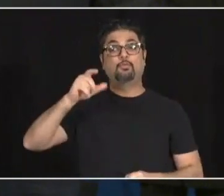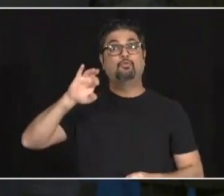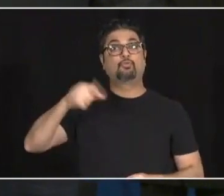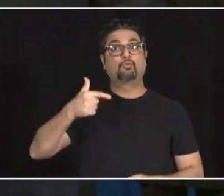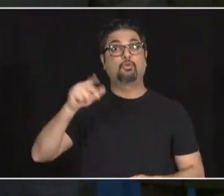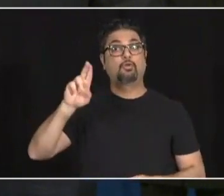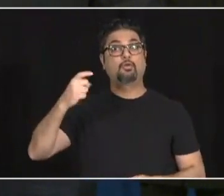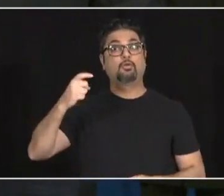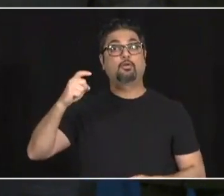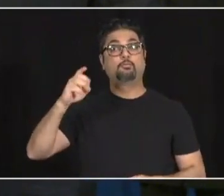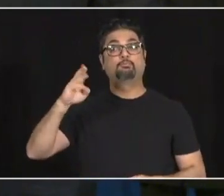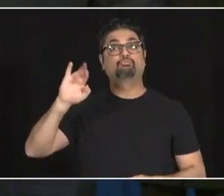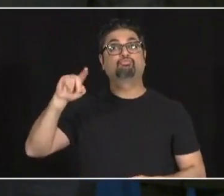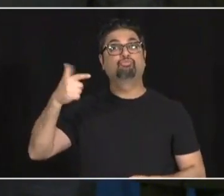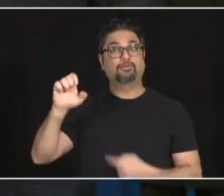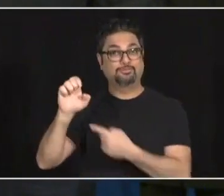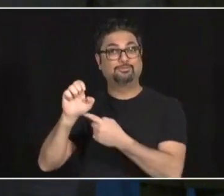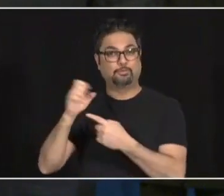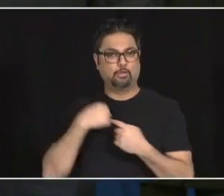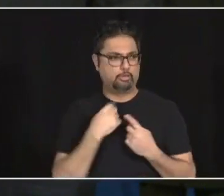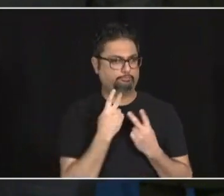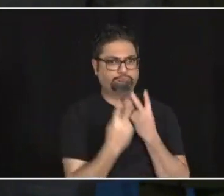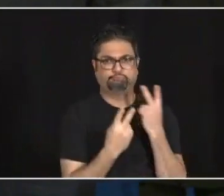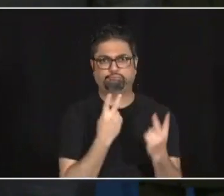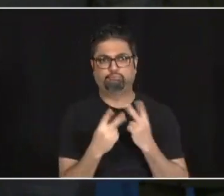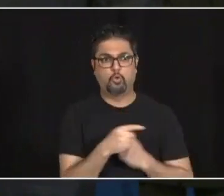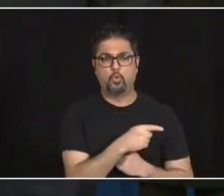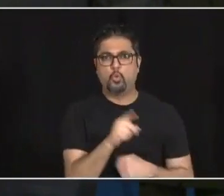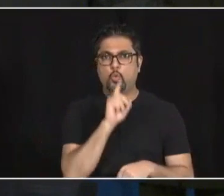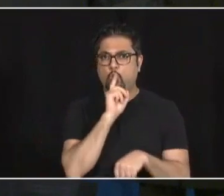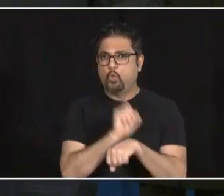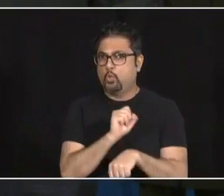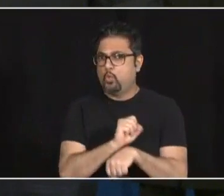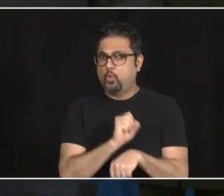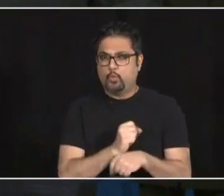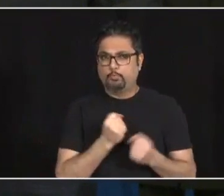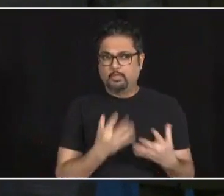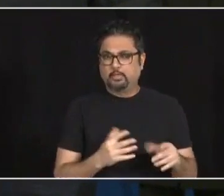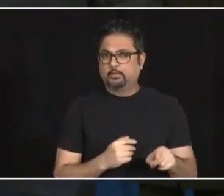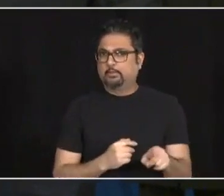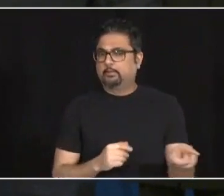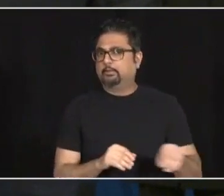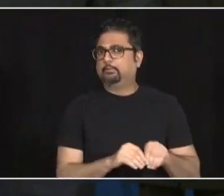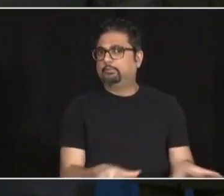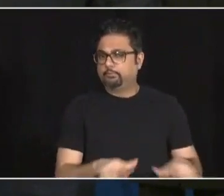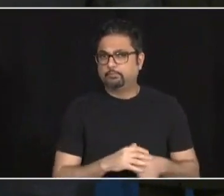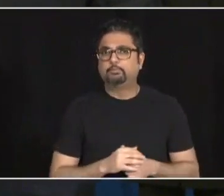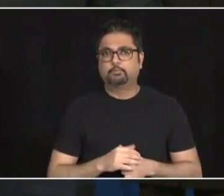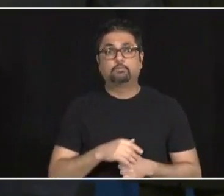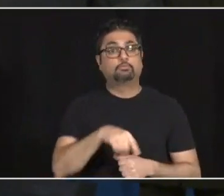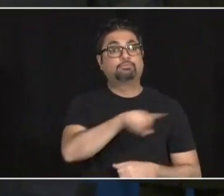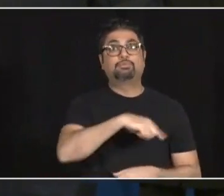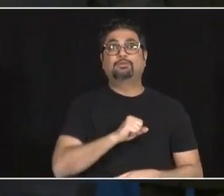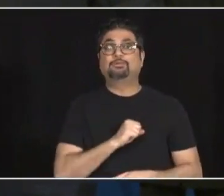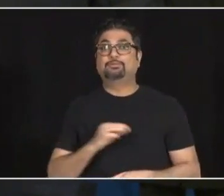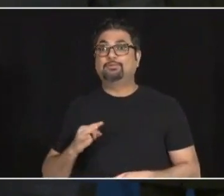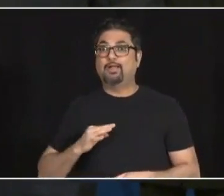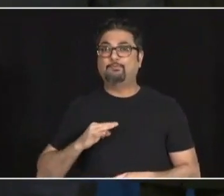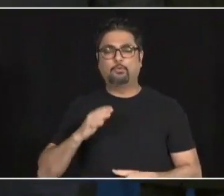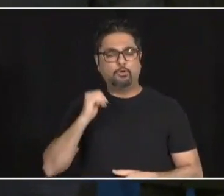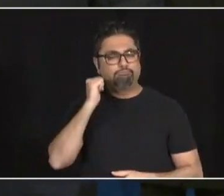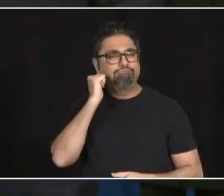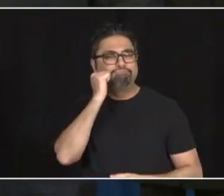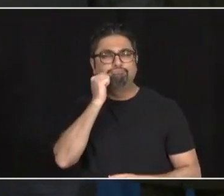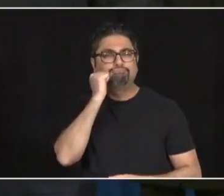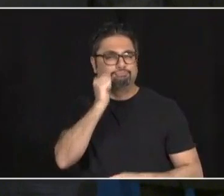response, frontline staff at these facilities are taking up the call and putting themselves in harm's way daily to help the